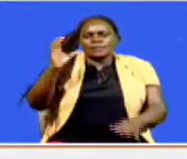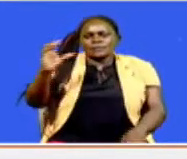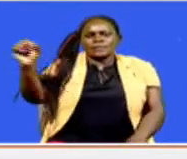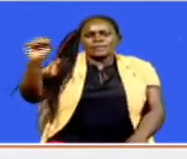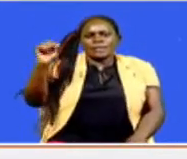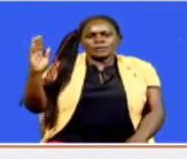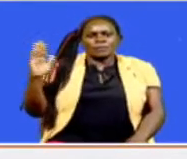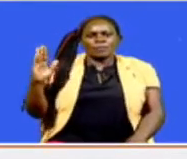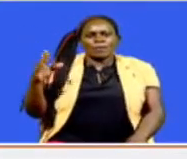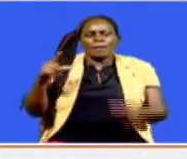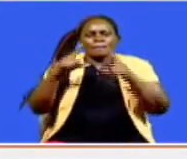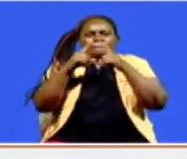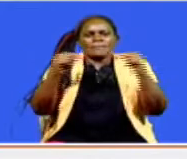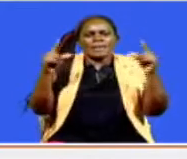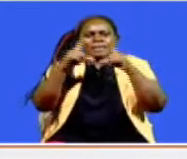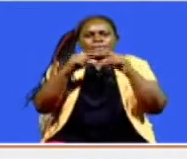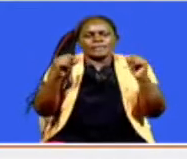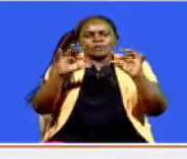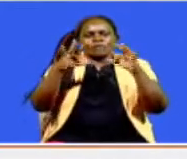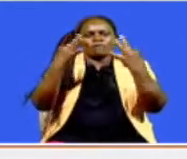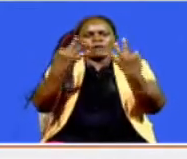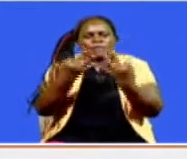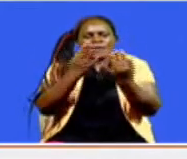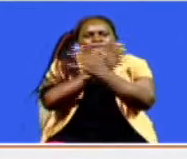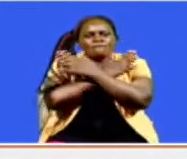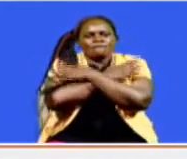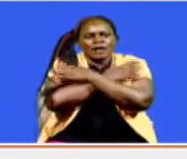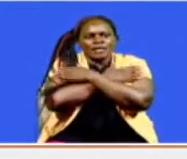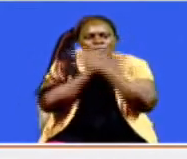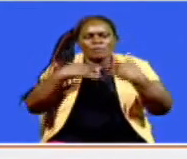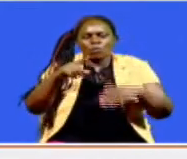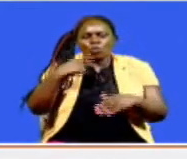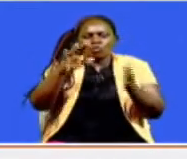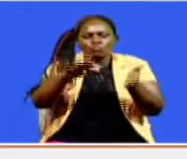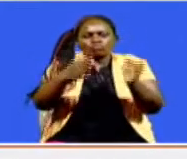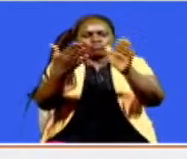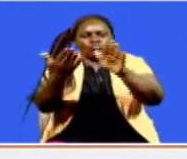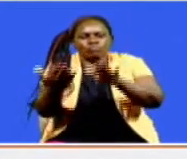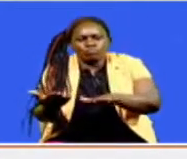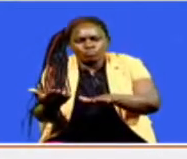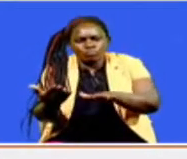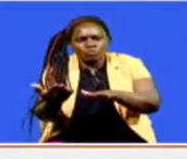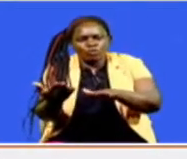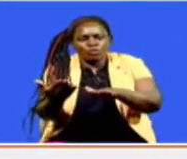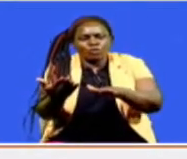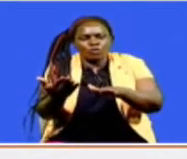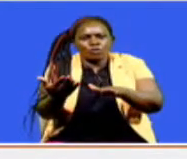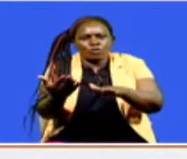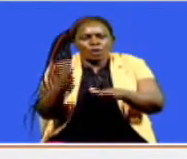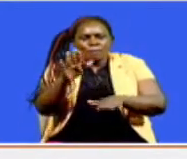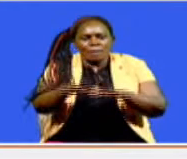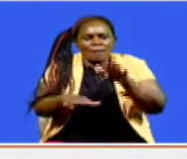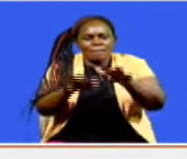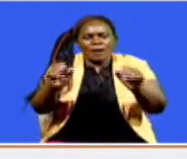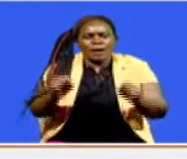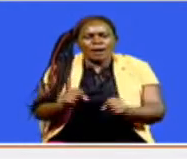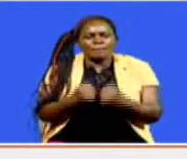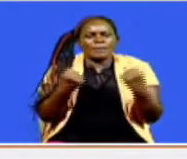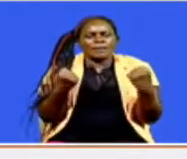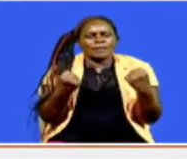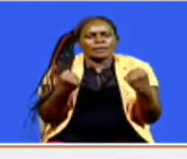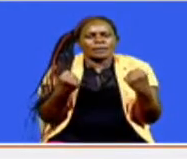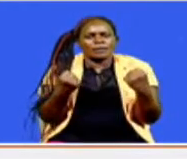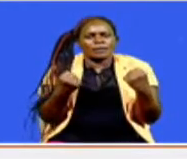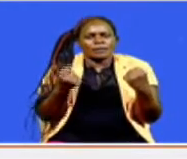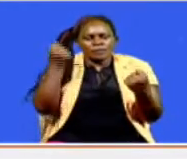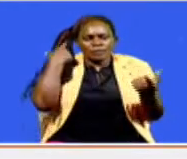message of condolences to the family and friends of those who lost their loved ones at that incident, at the stampede that happened